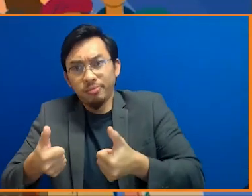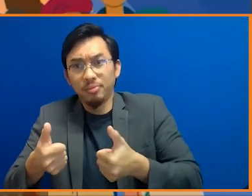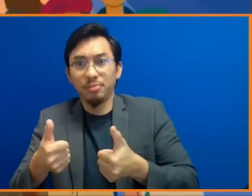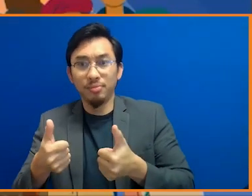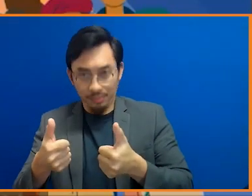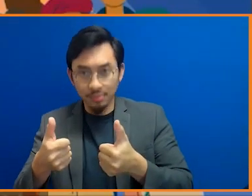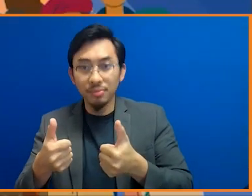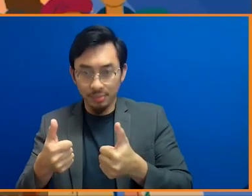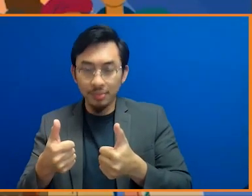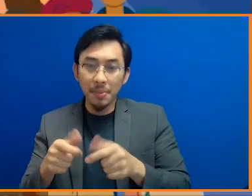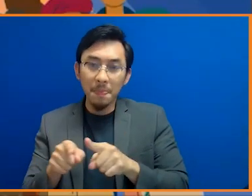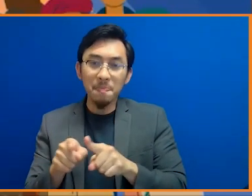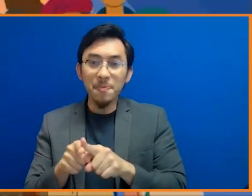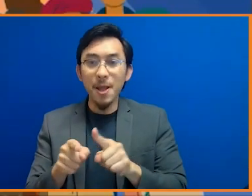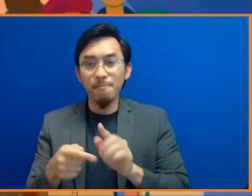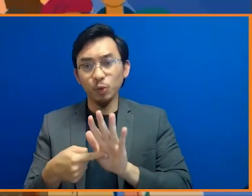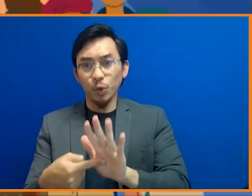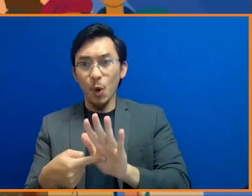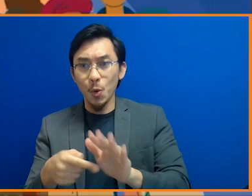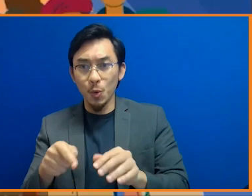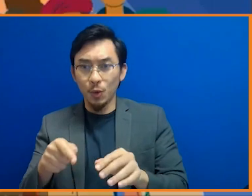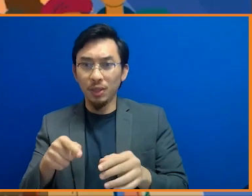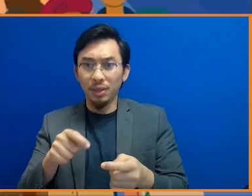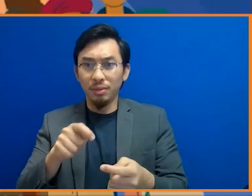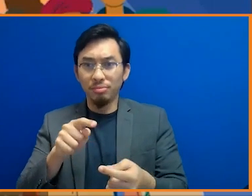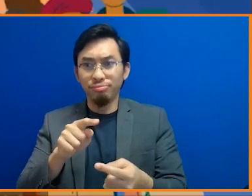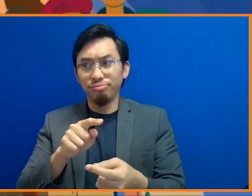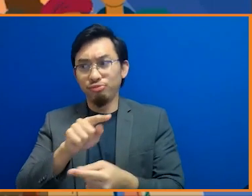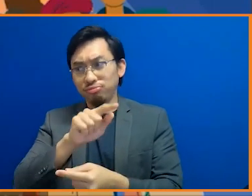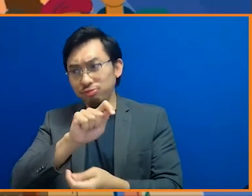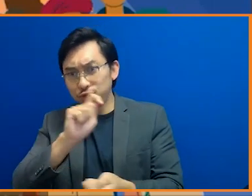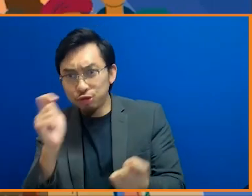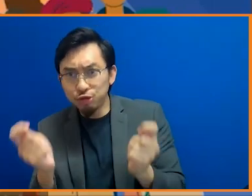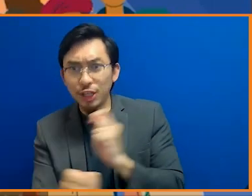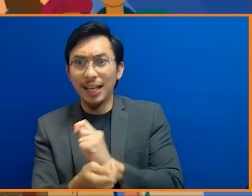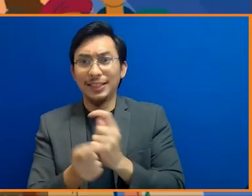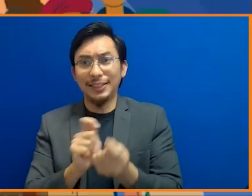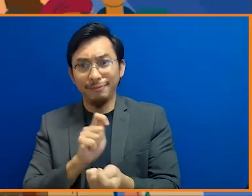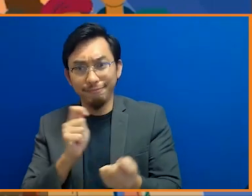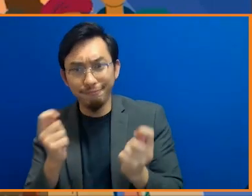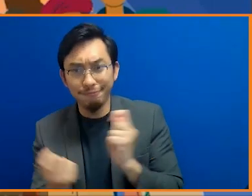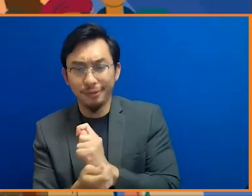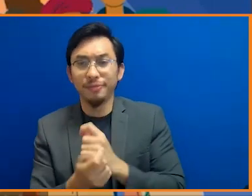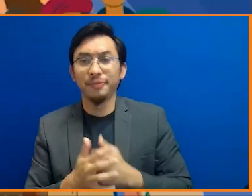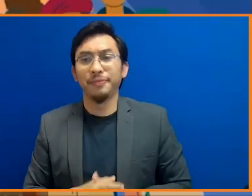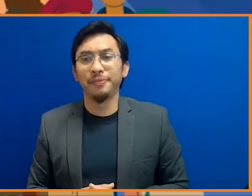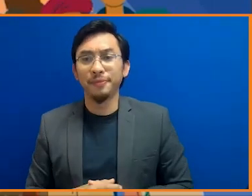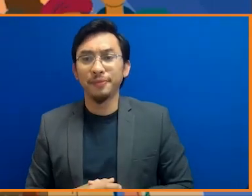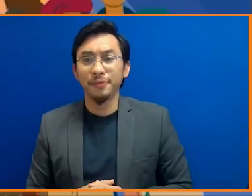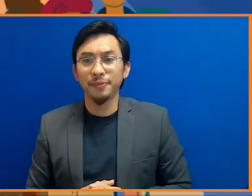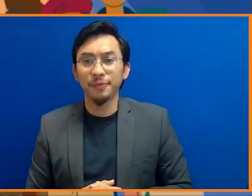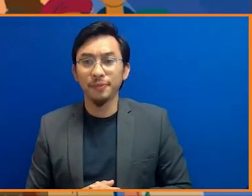about a disaster, post-disaster, and pre-disaster cycles. So